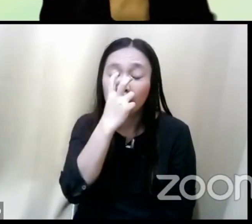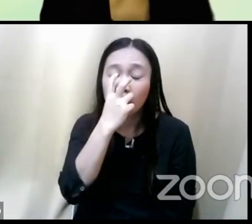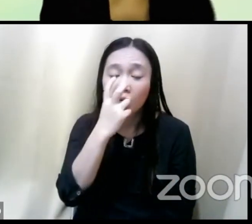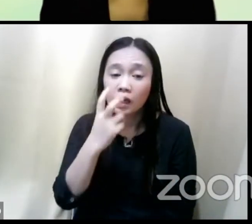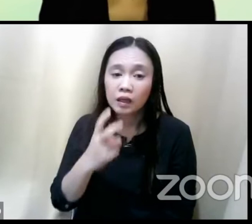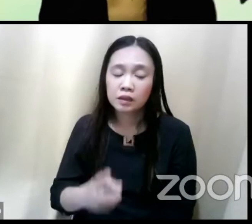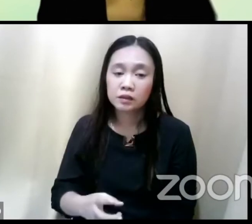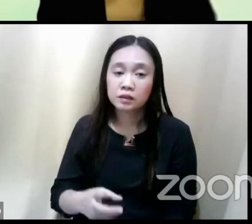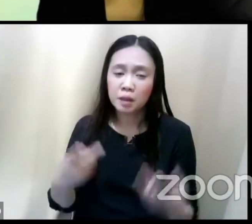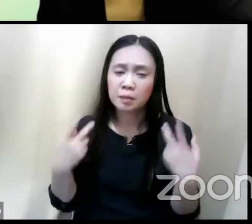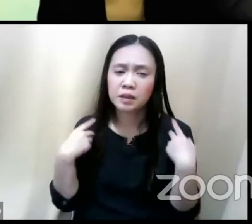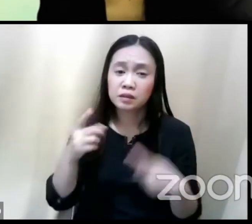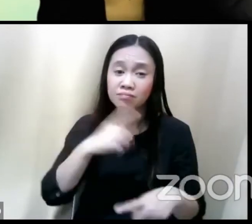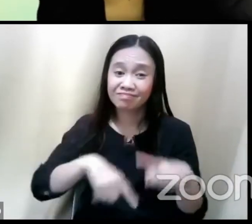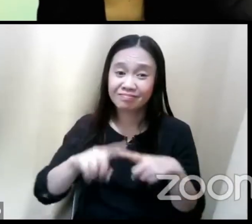sign language,